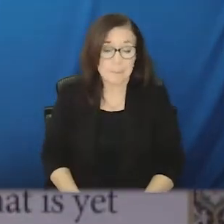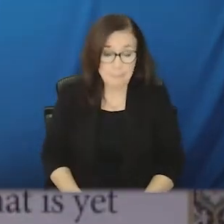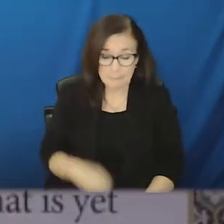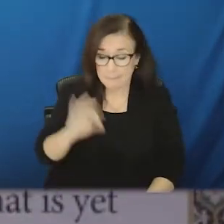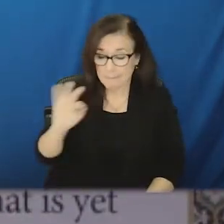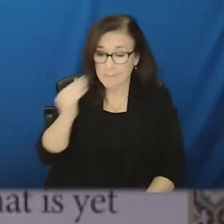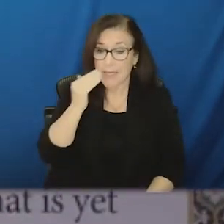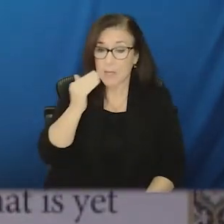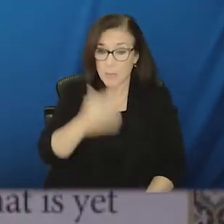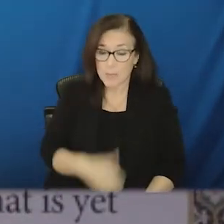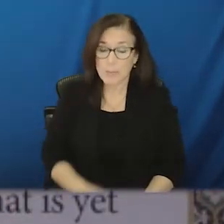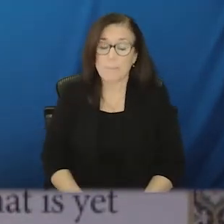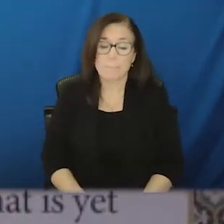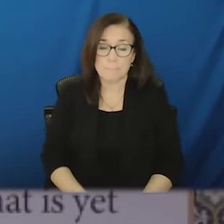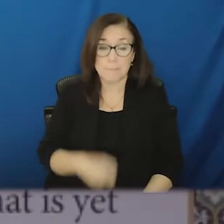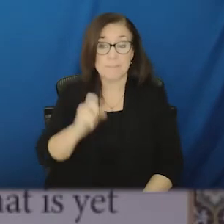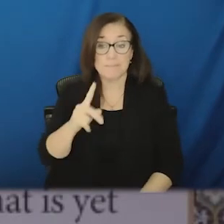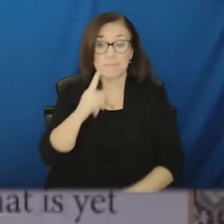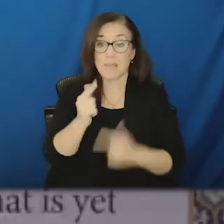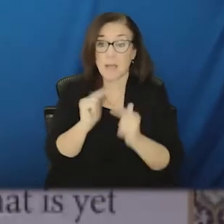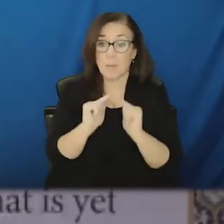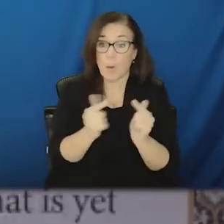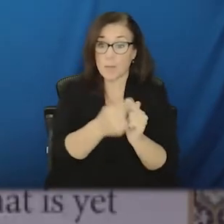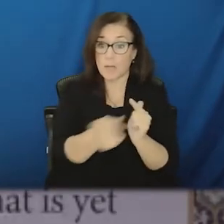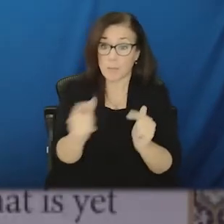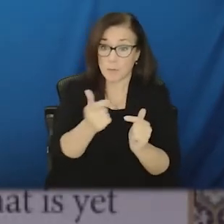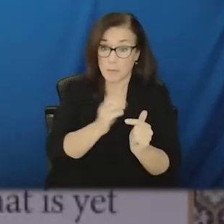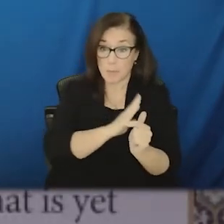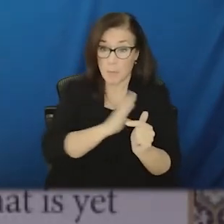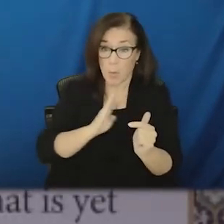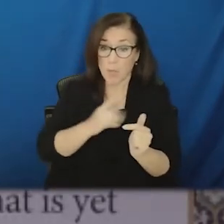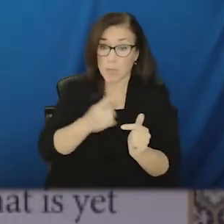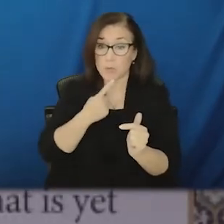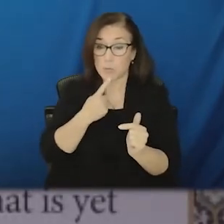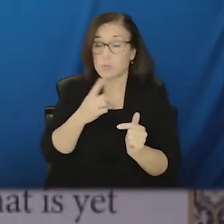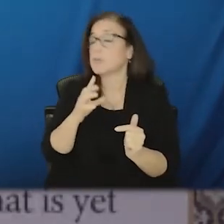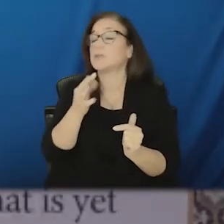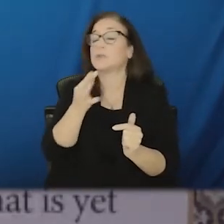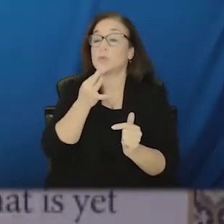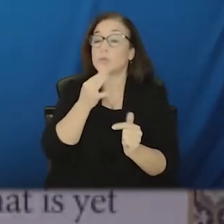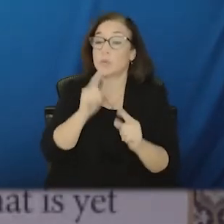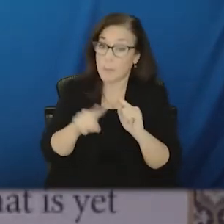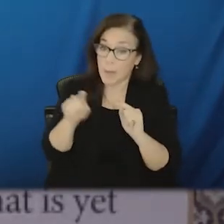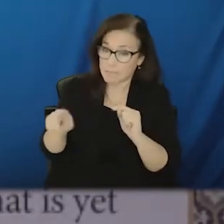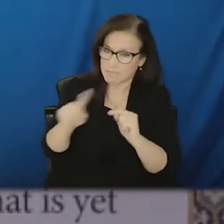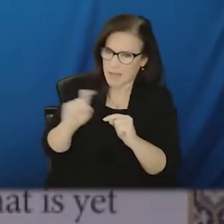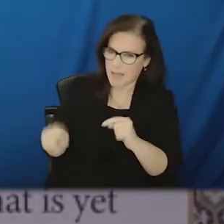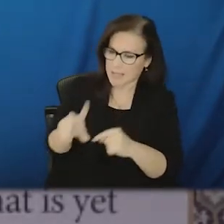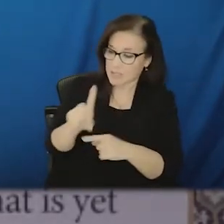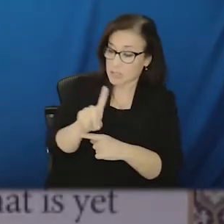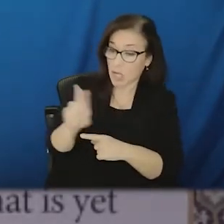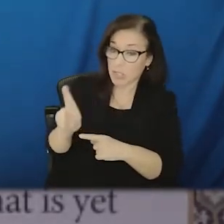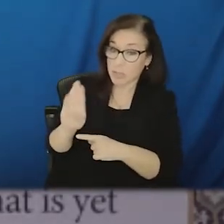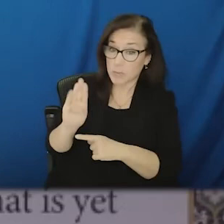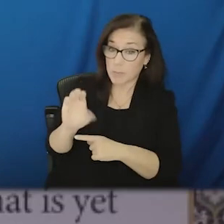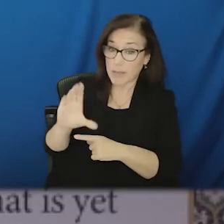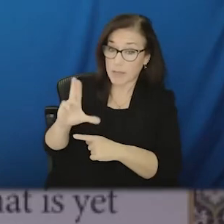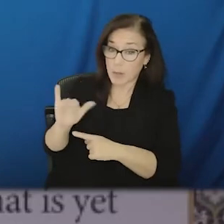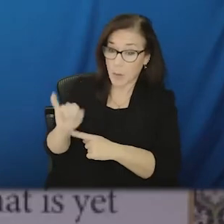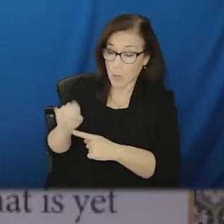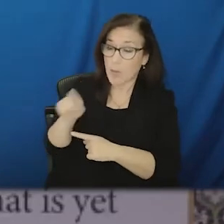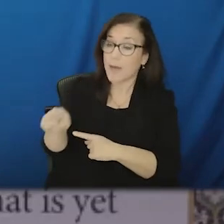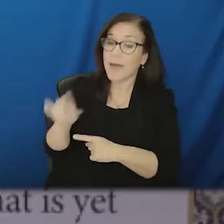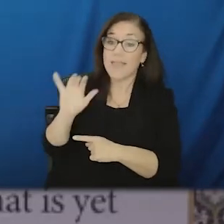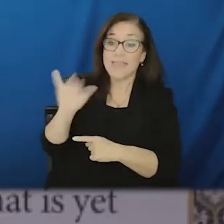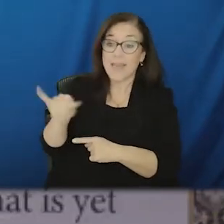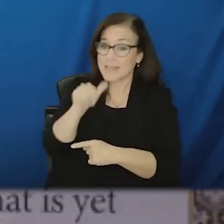Thanks. Before I open up to other board members, Dr. Becchio, I just wanted to say that this particular job description doesn't include the 4